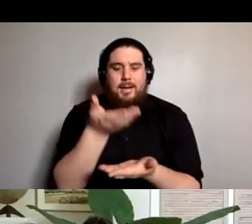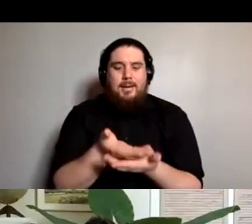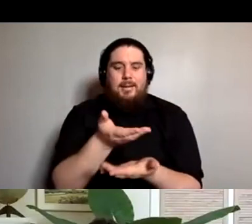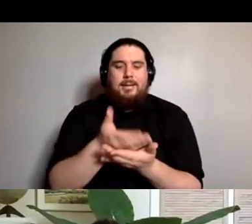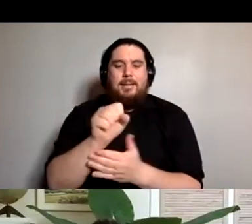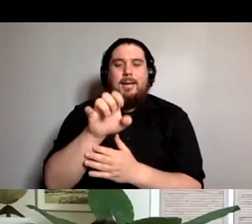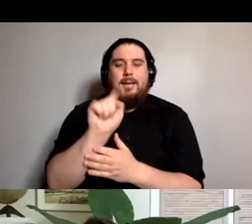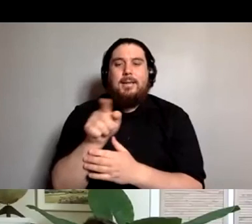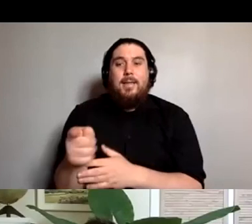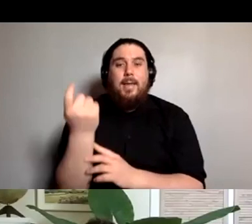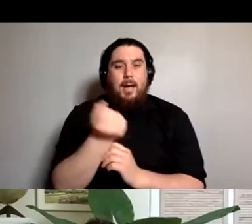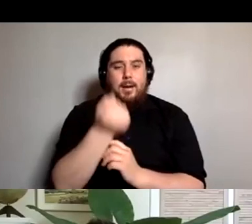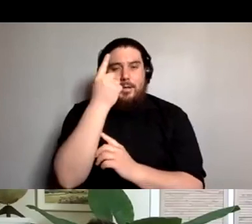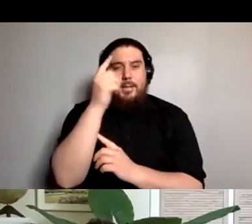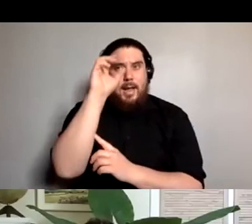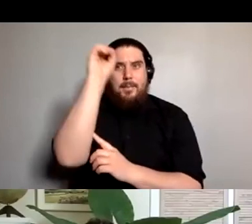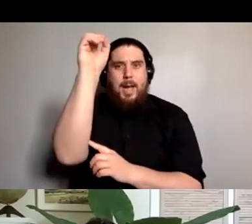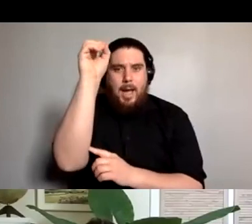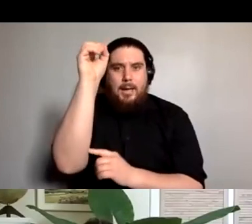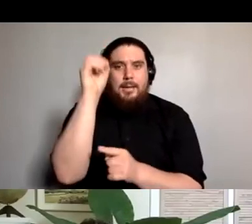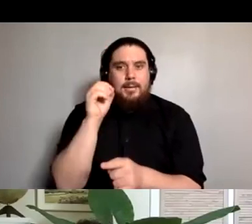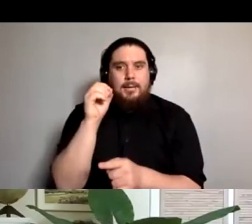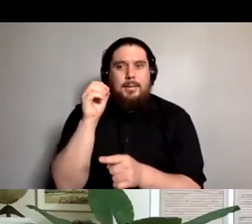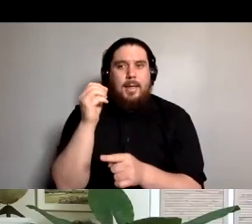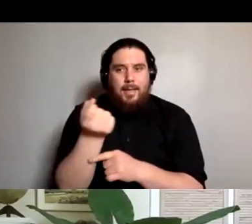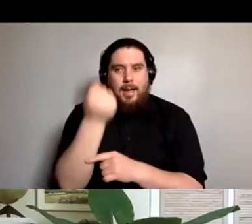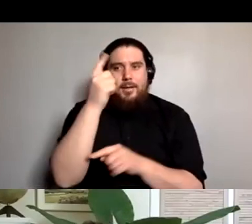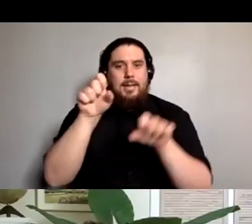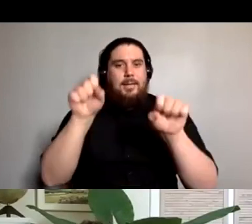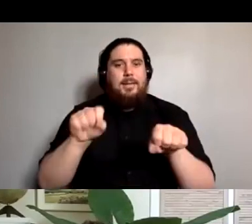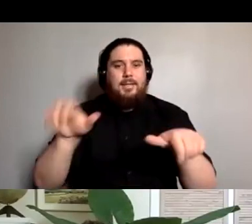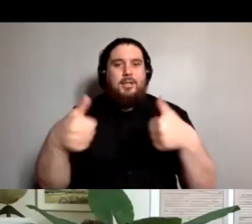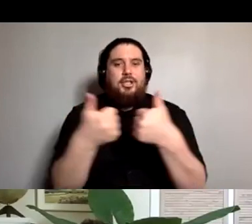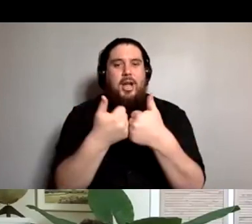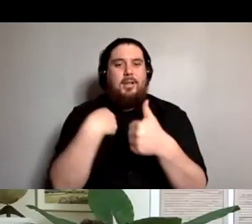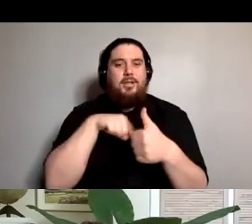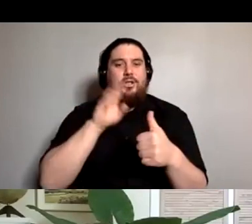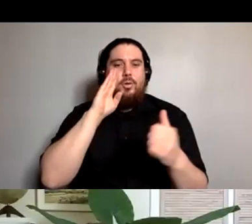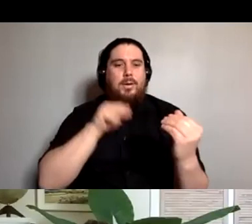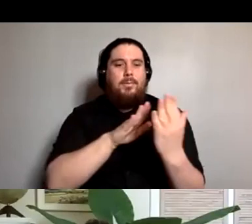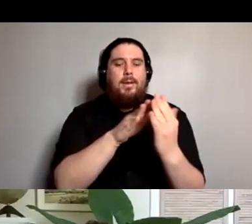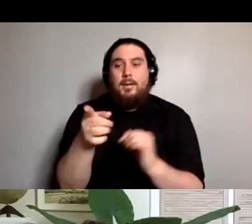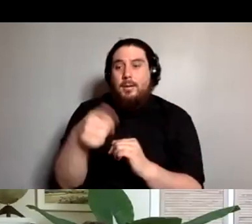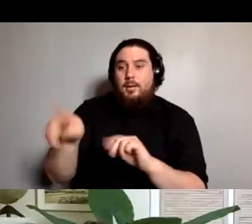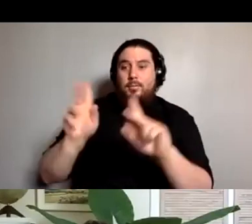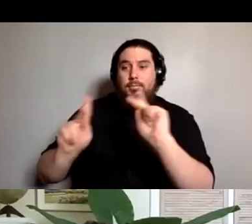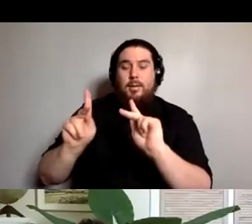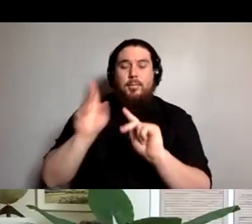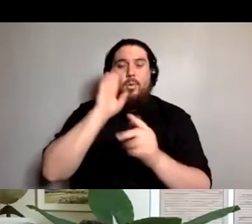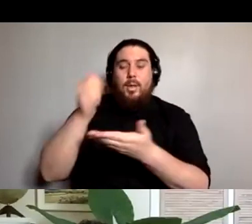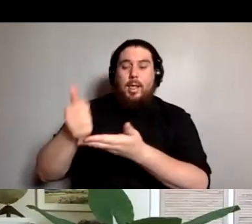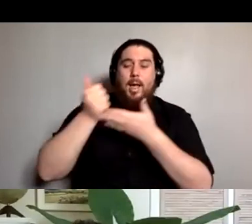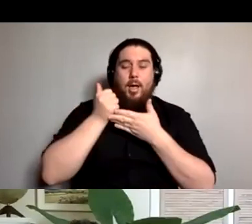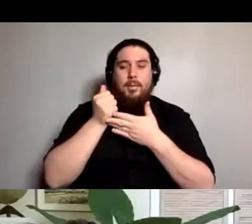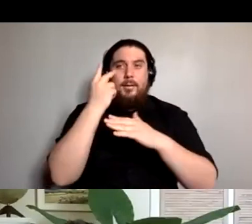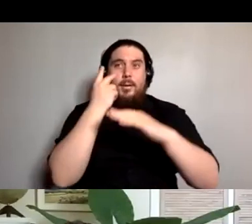biases and the potential challenges that we might face. So they can help us predict some of the things that